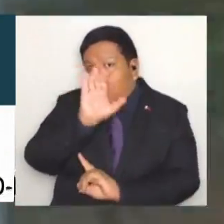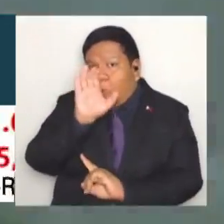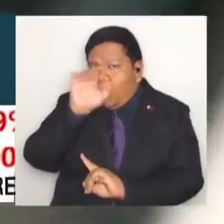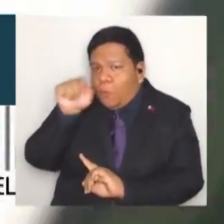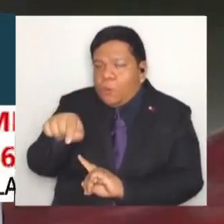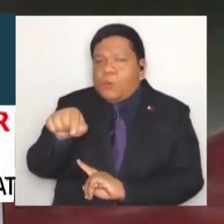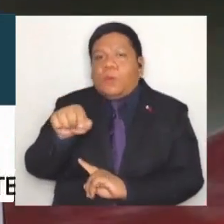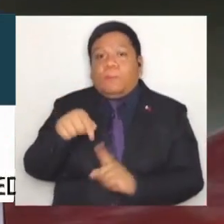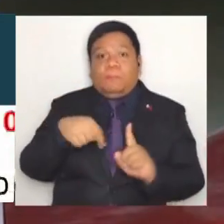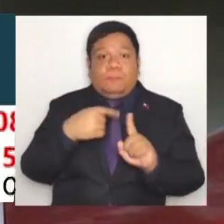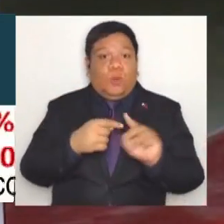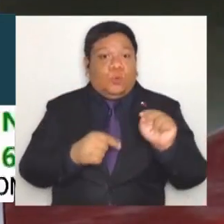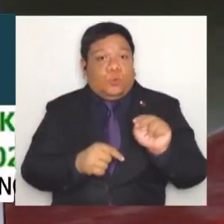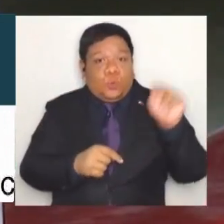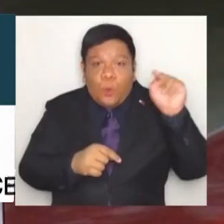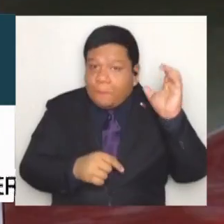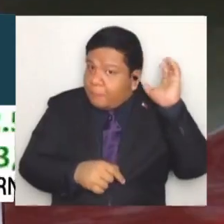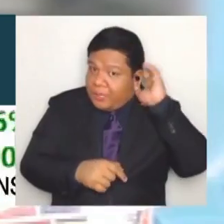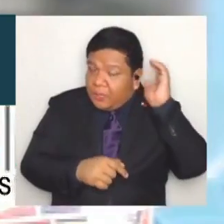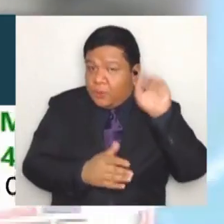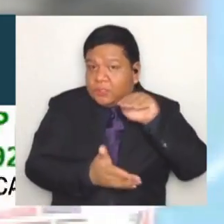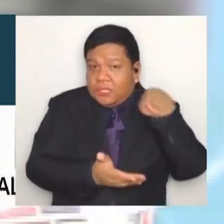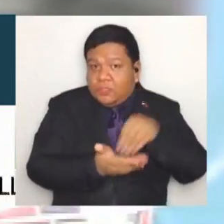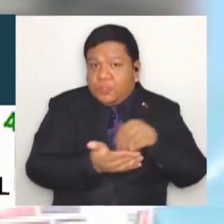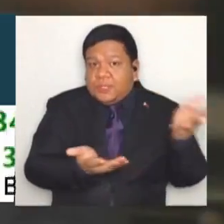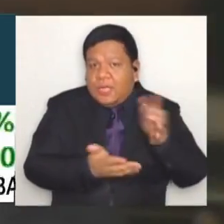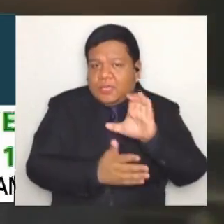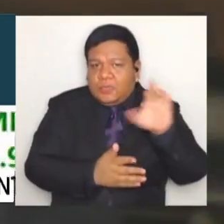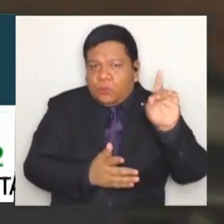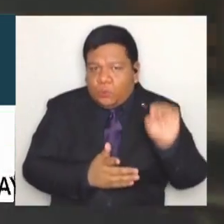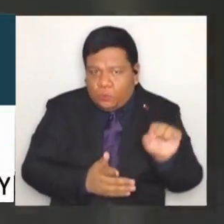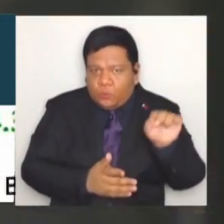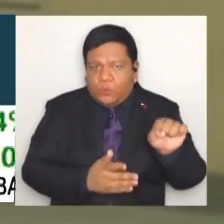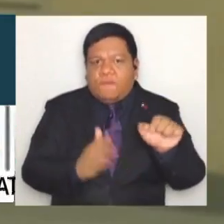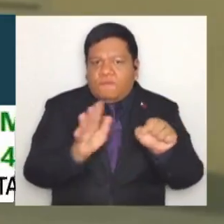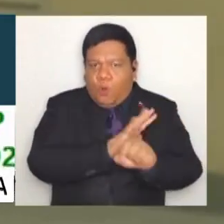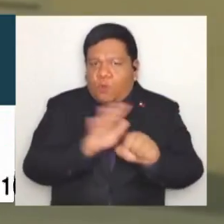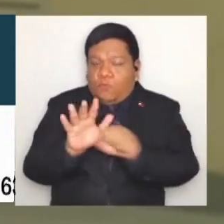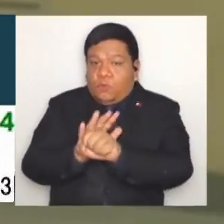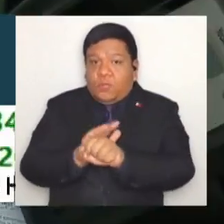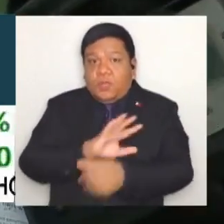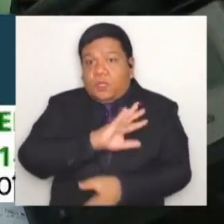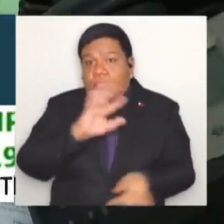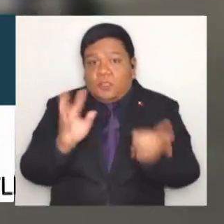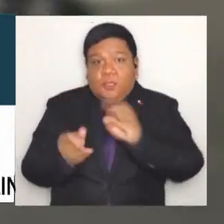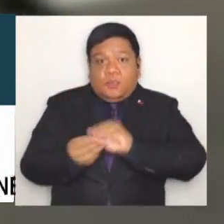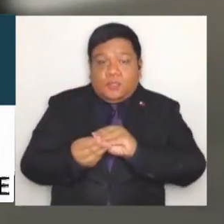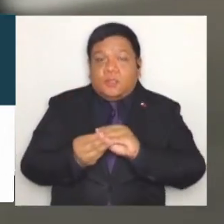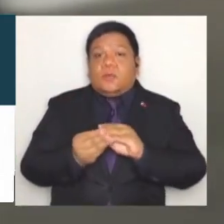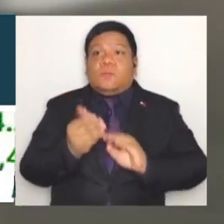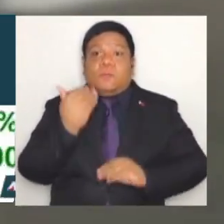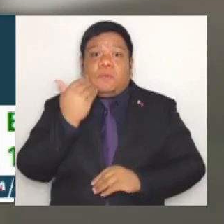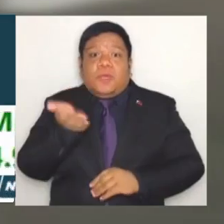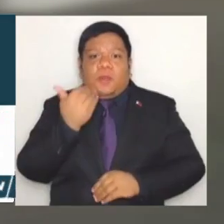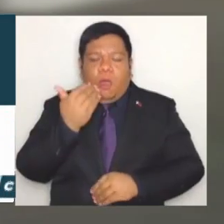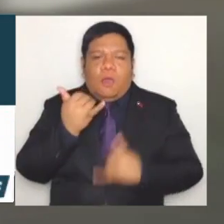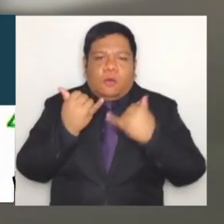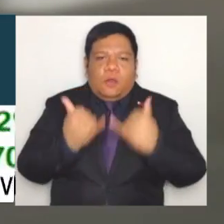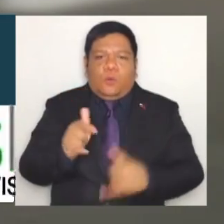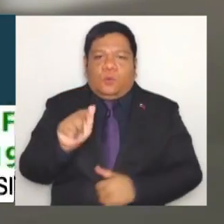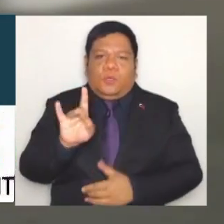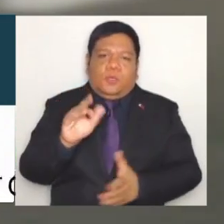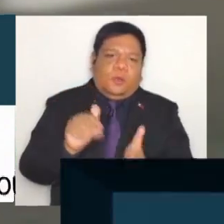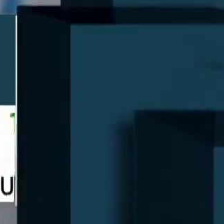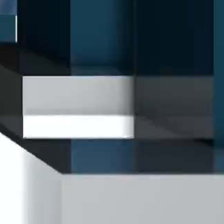Northern Mindanao Medical Center in Cagayan de Oro. The country's death toll had just recently breached 28,000.